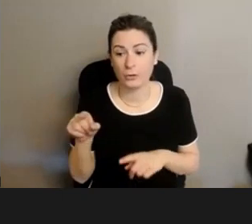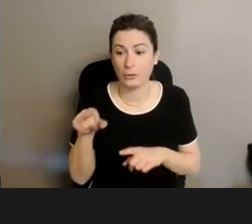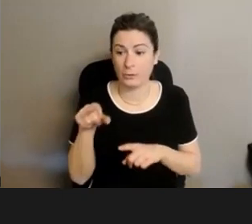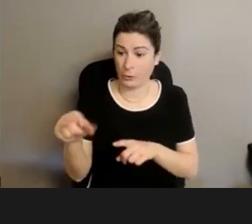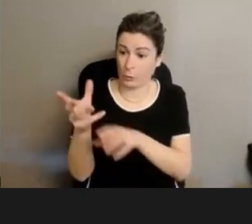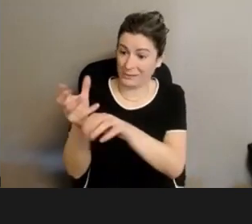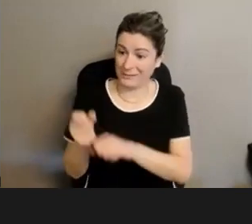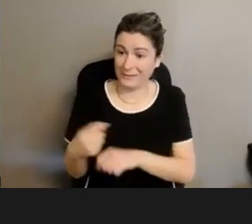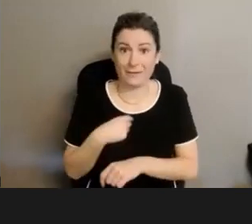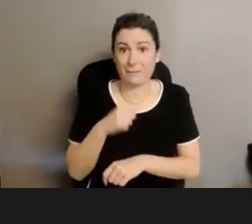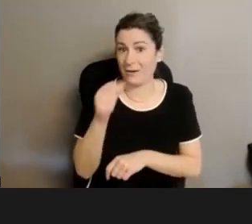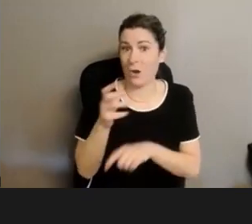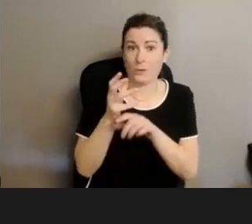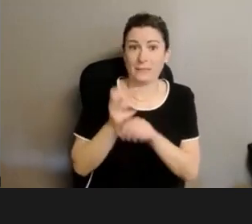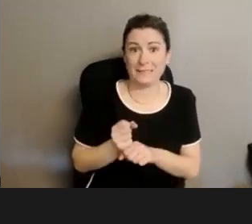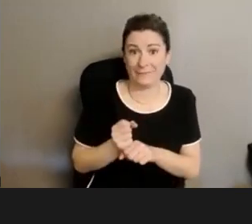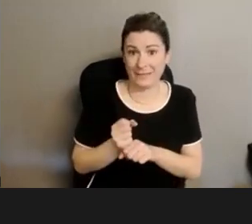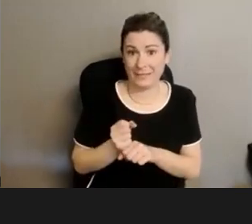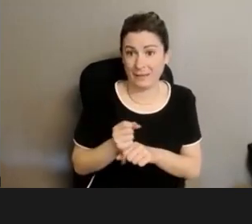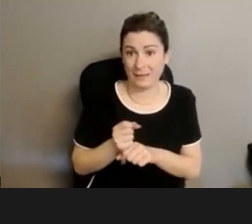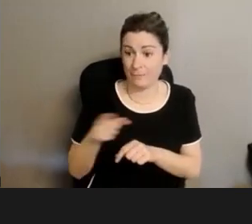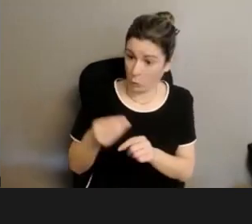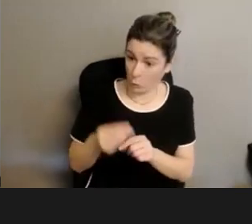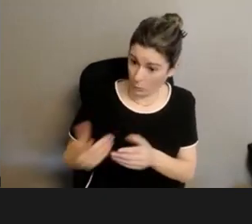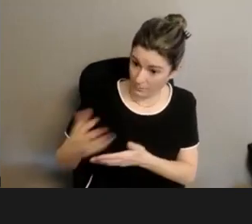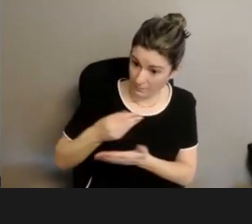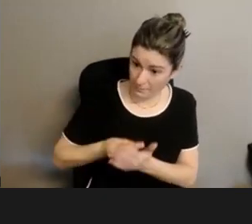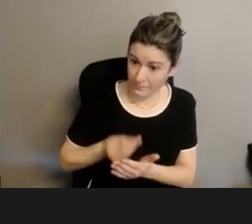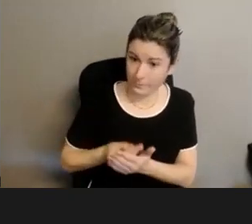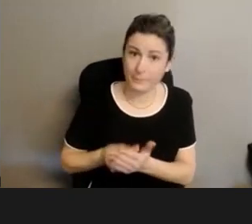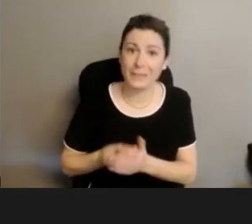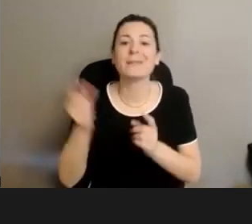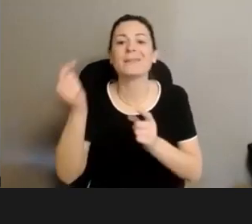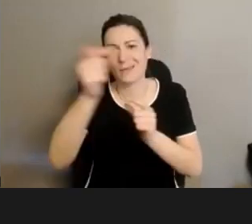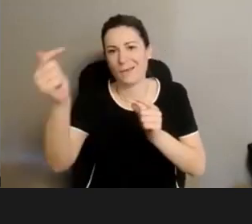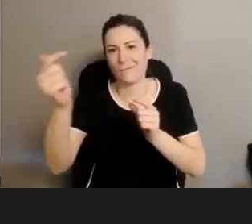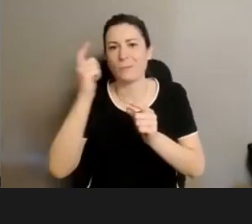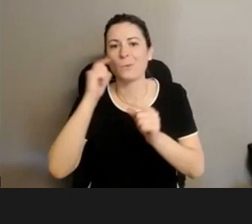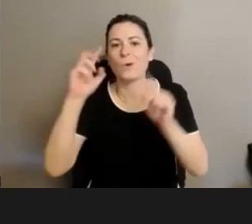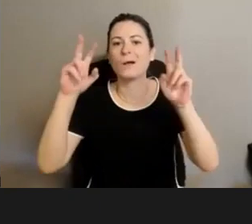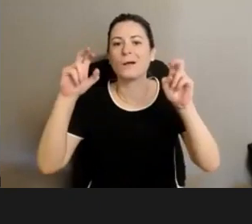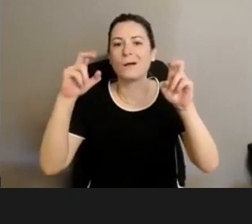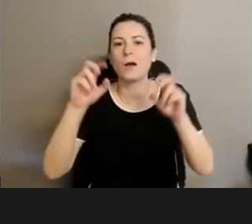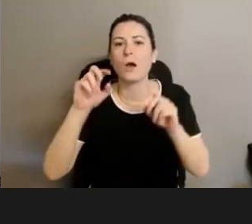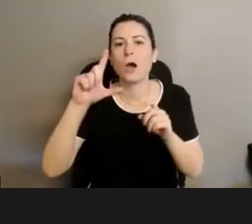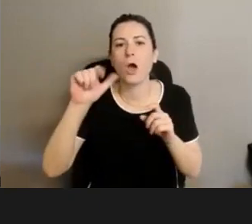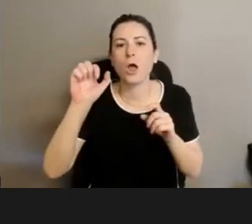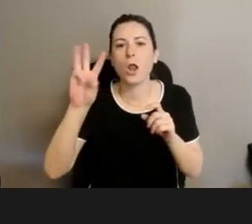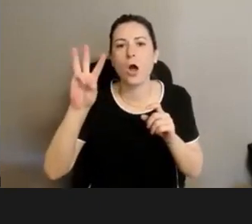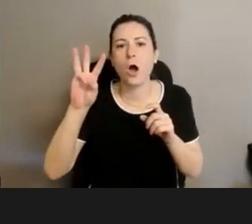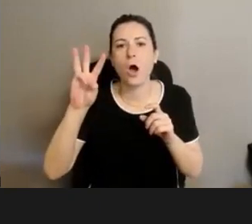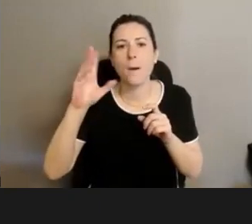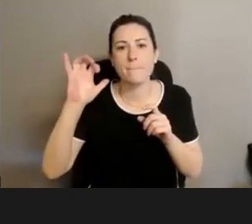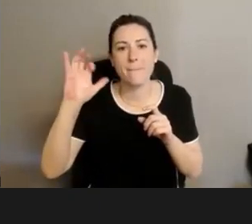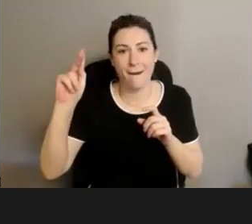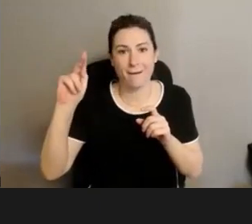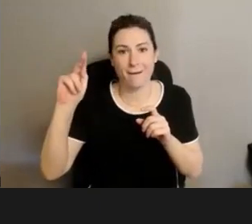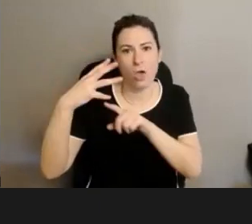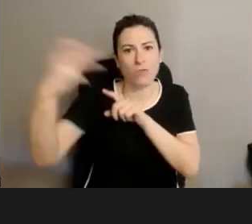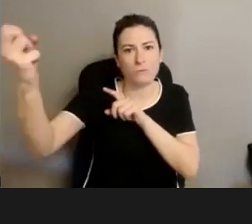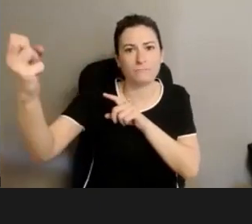little bit of a clawback. And this is paternalistic, and assuming that, you